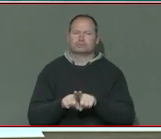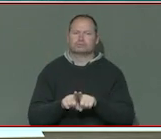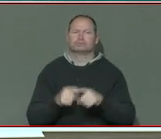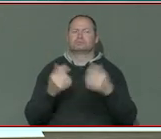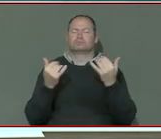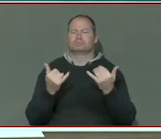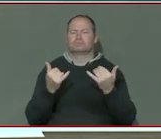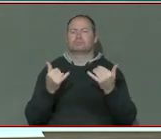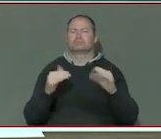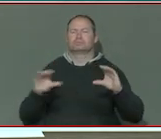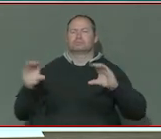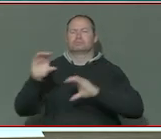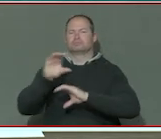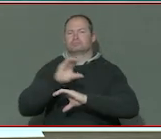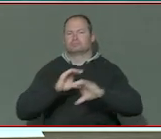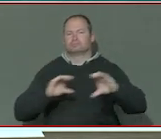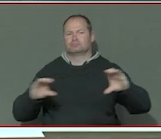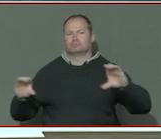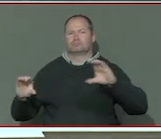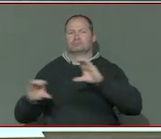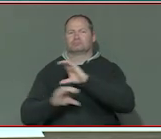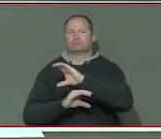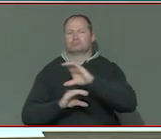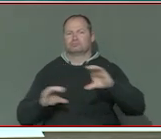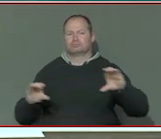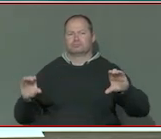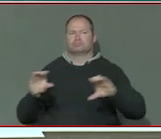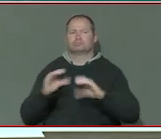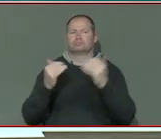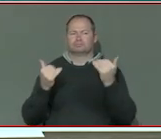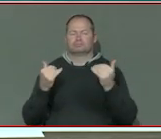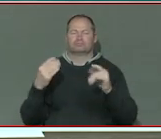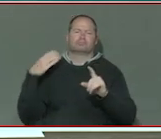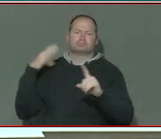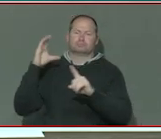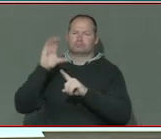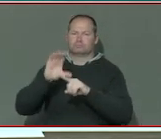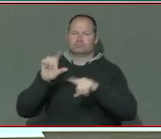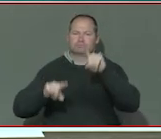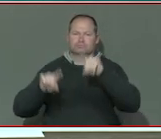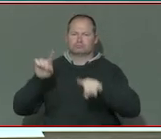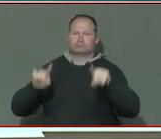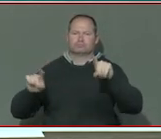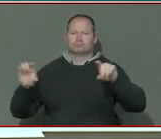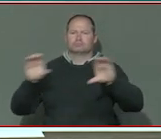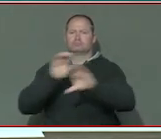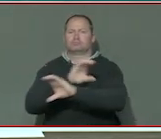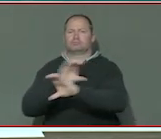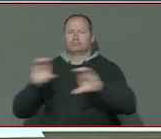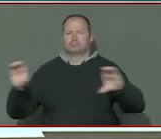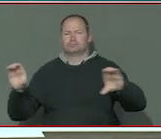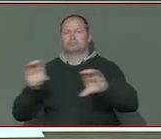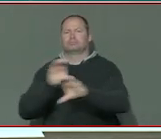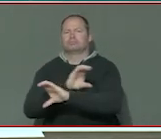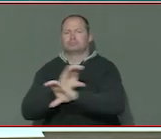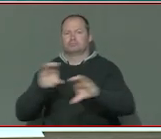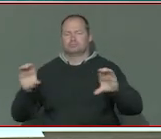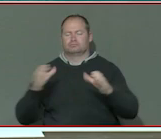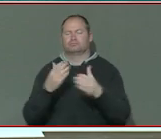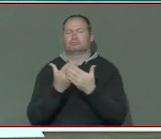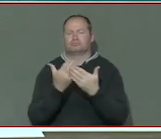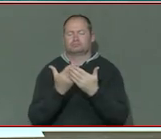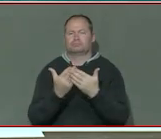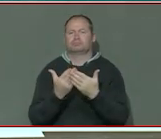so that they can. It's nearly the same as division of duties, so that they can check each other. All right, and then